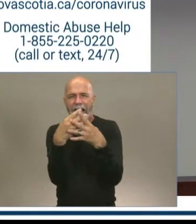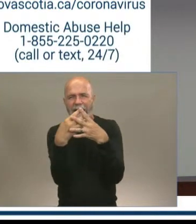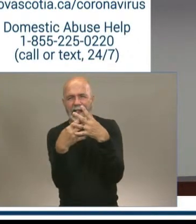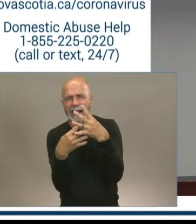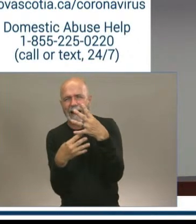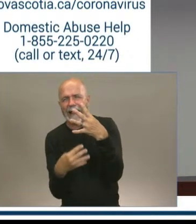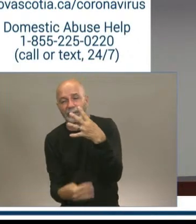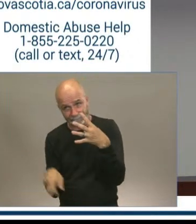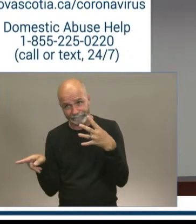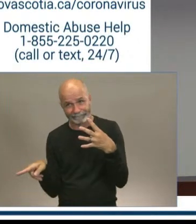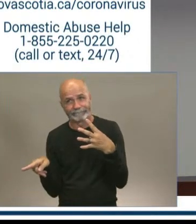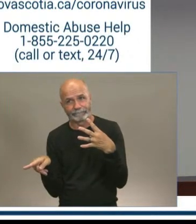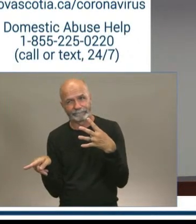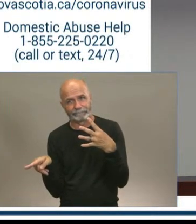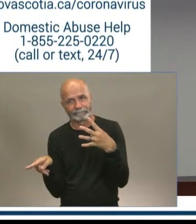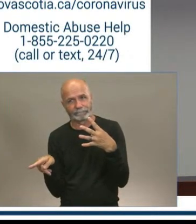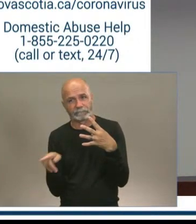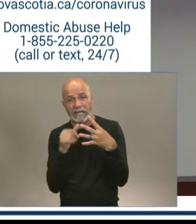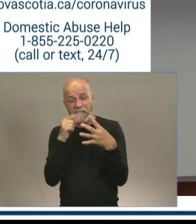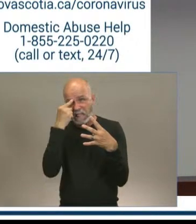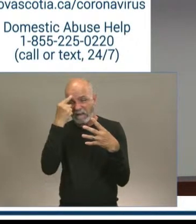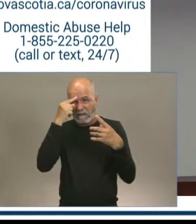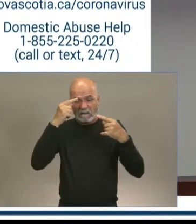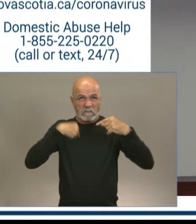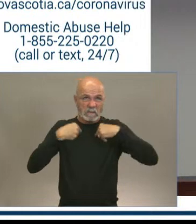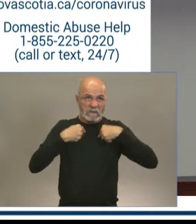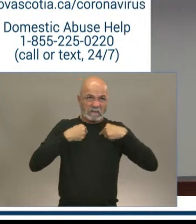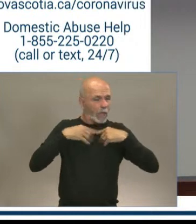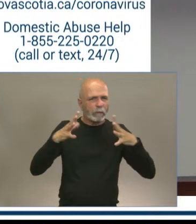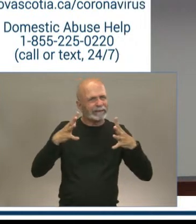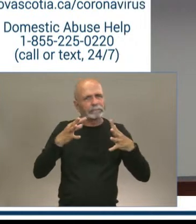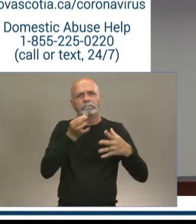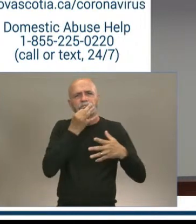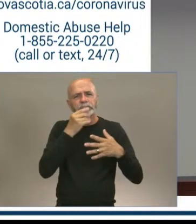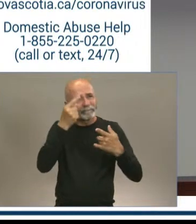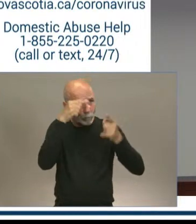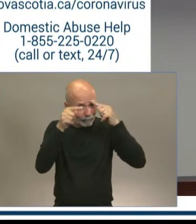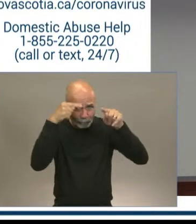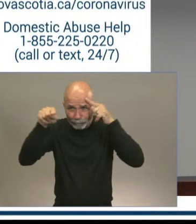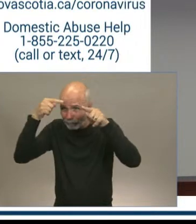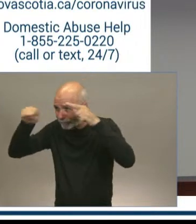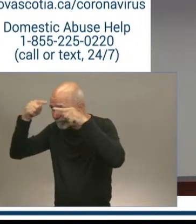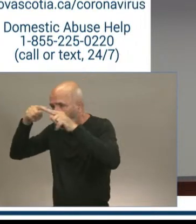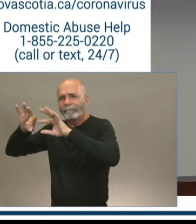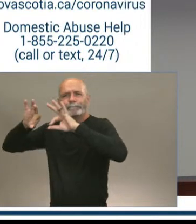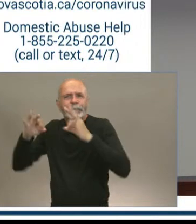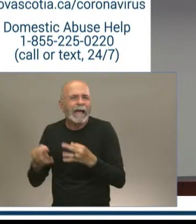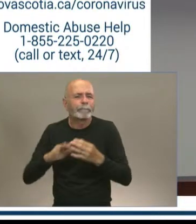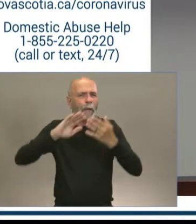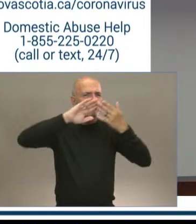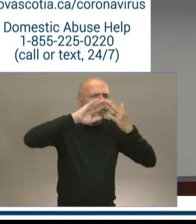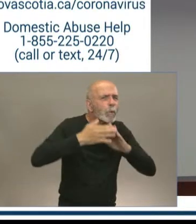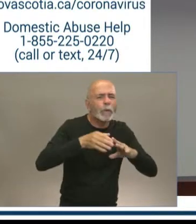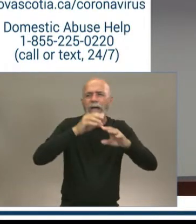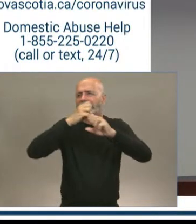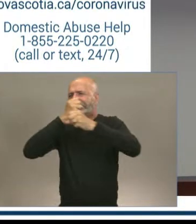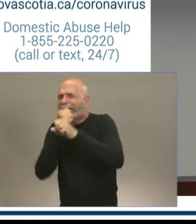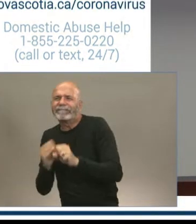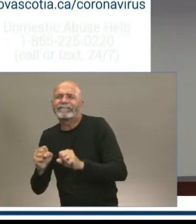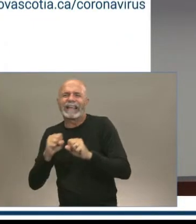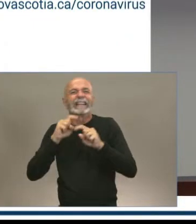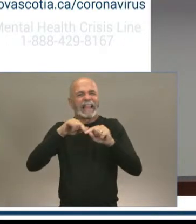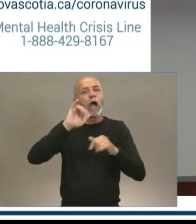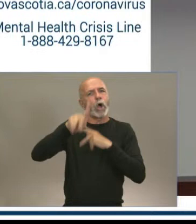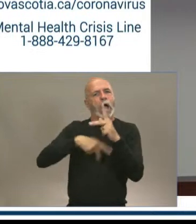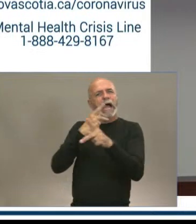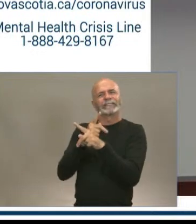approach that it's not about themselves, but it's about doing it for others and keeping their family and their community safe. And that's a message we need to finish